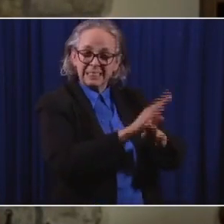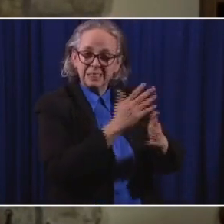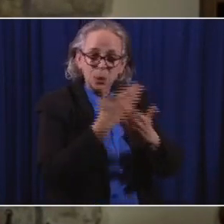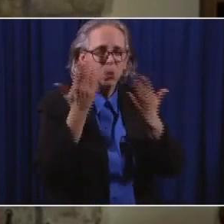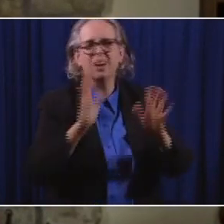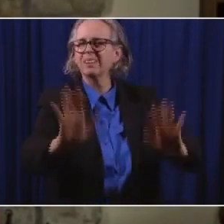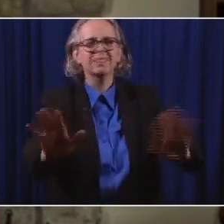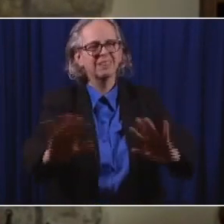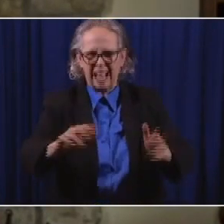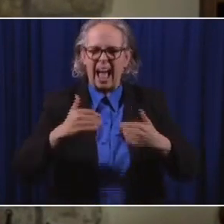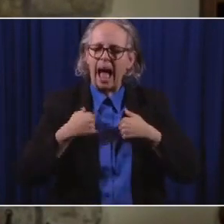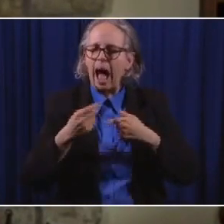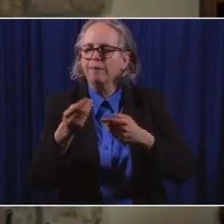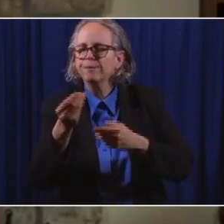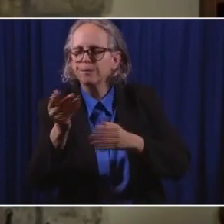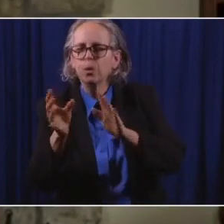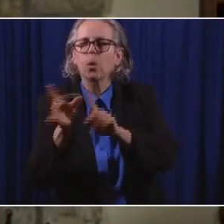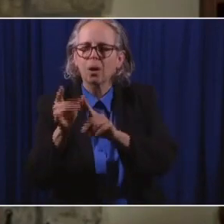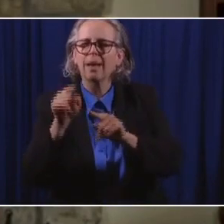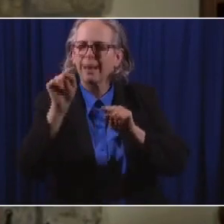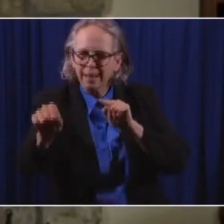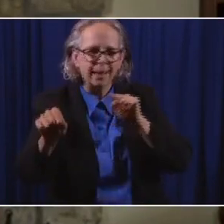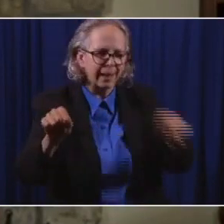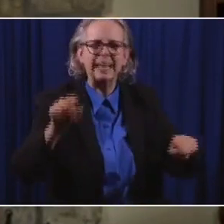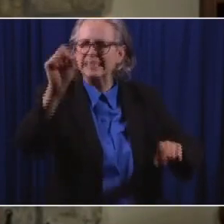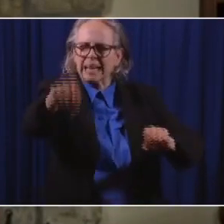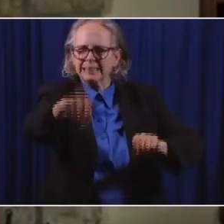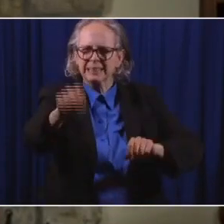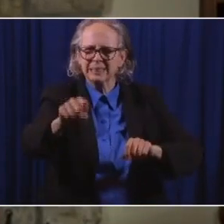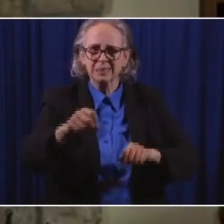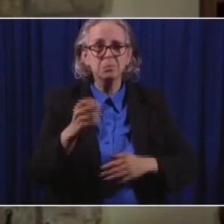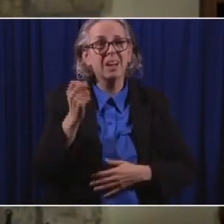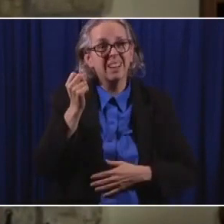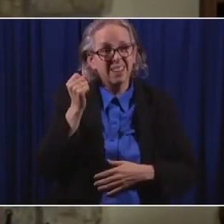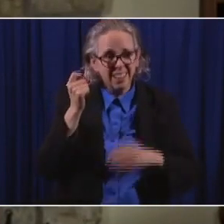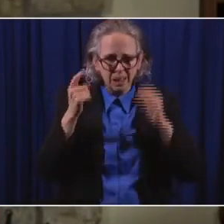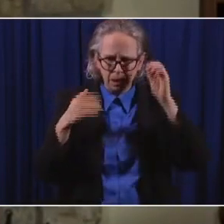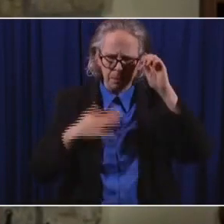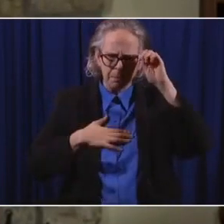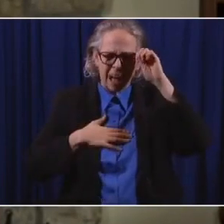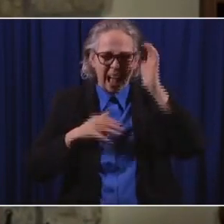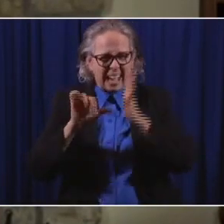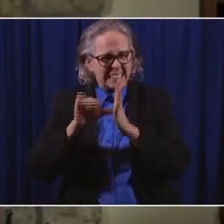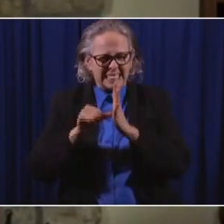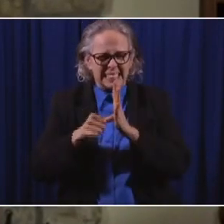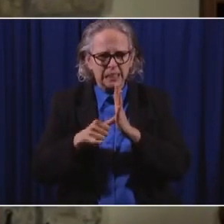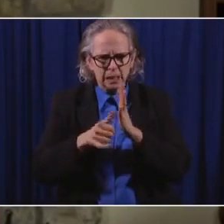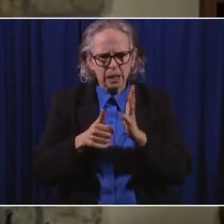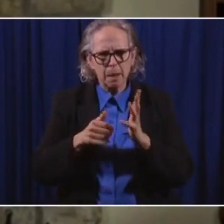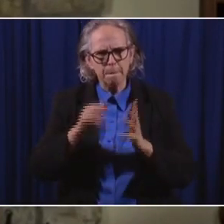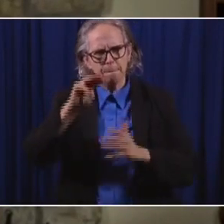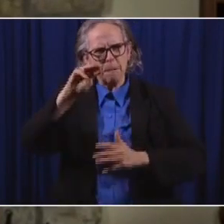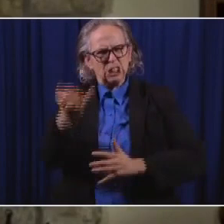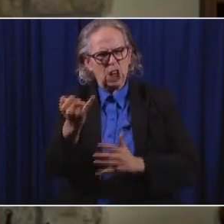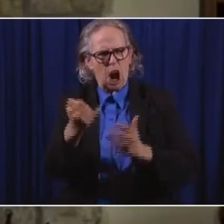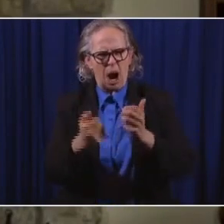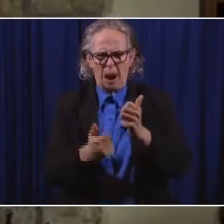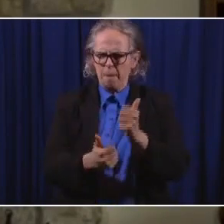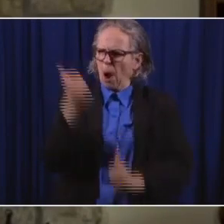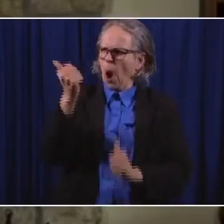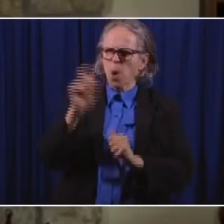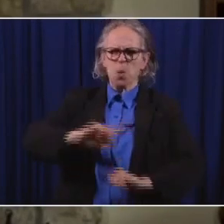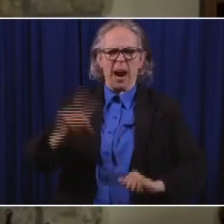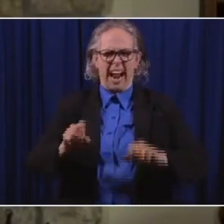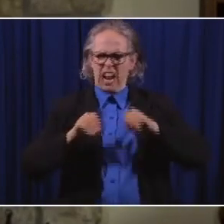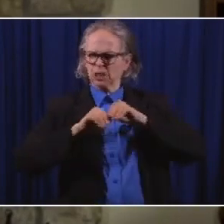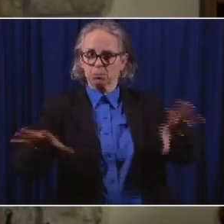But what I am saying is a big component part of this, according to everybody